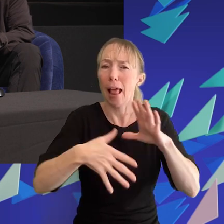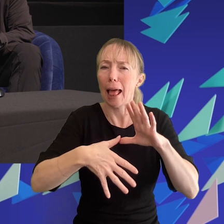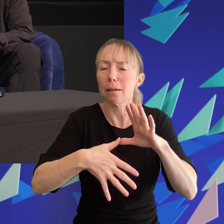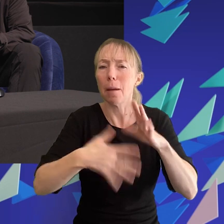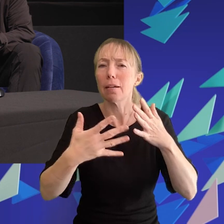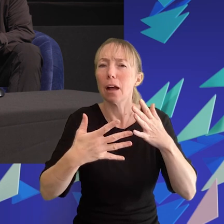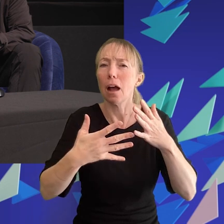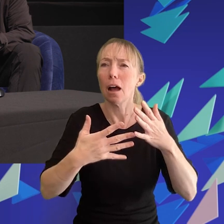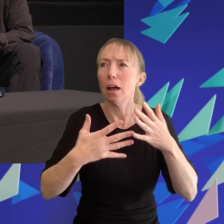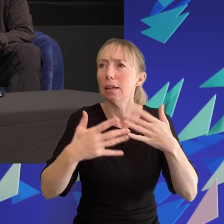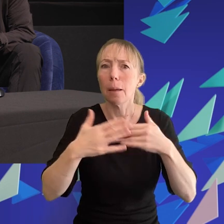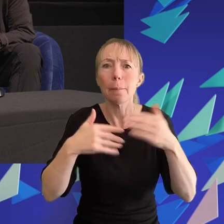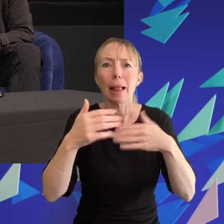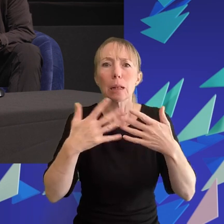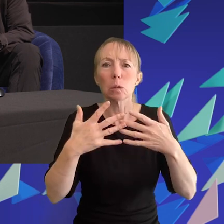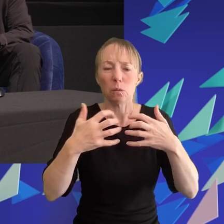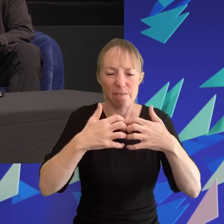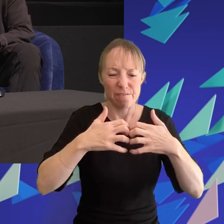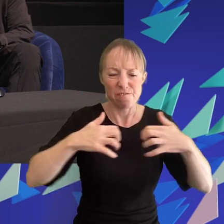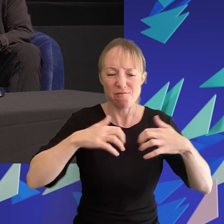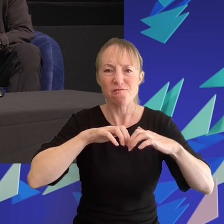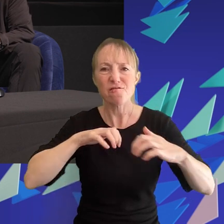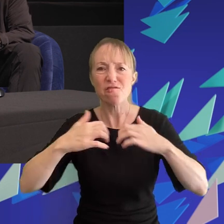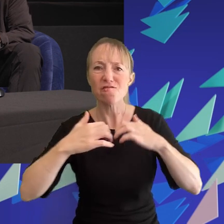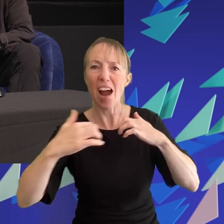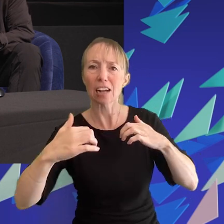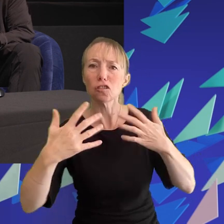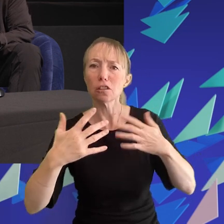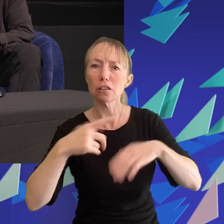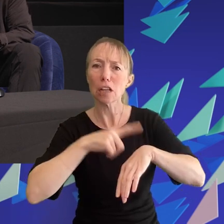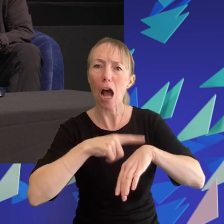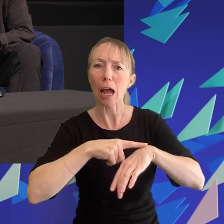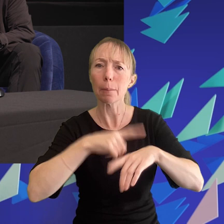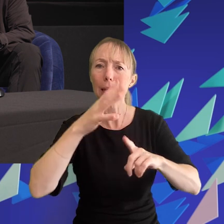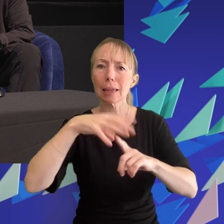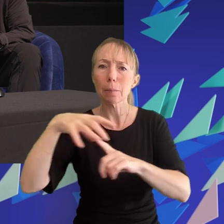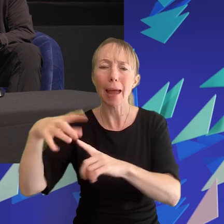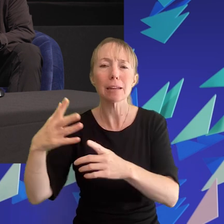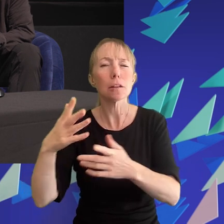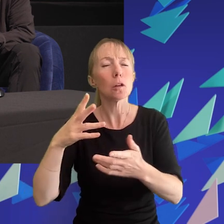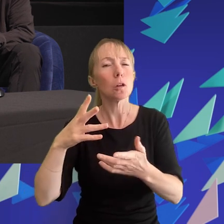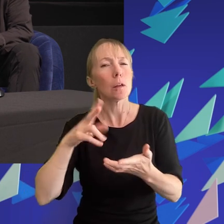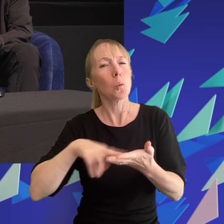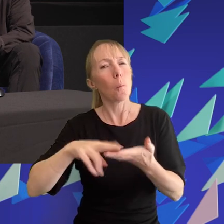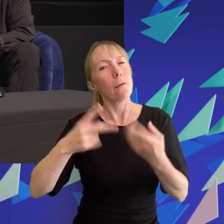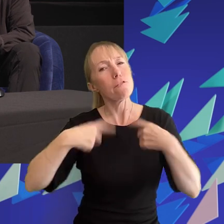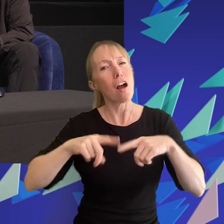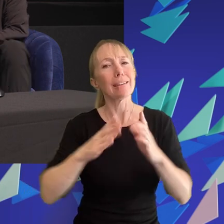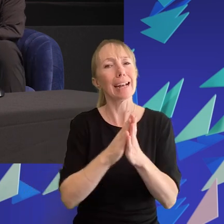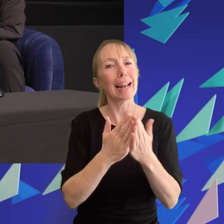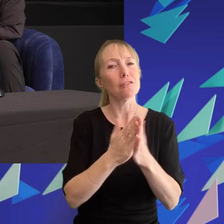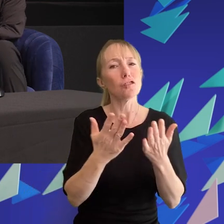fractured time and space. We are very used to that in our literature kind of sources. So for me, it was not